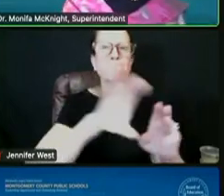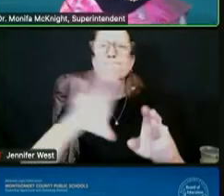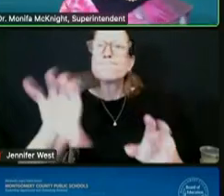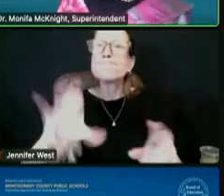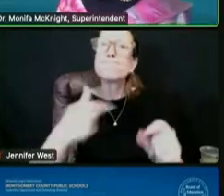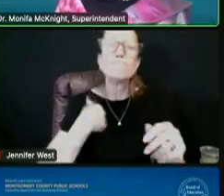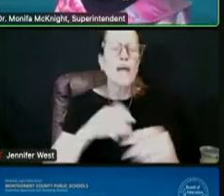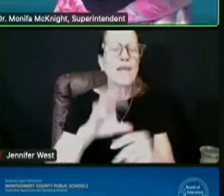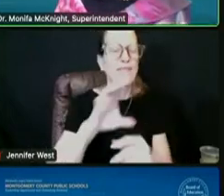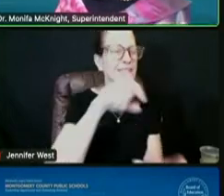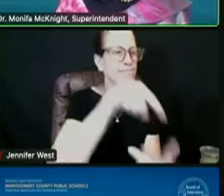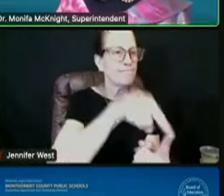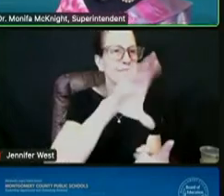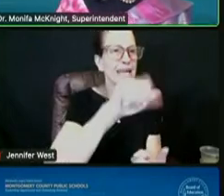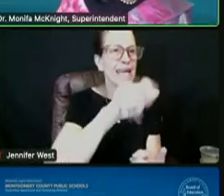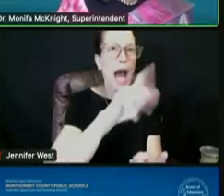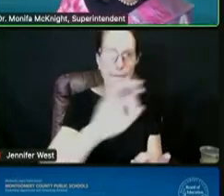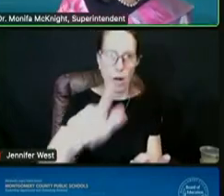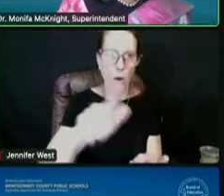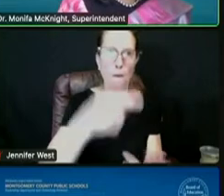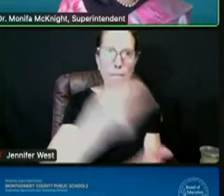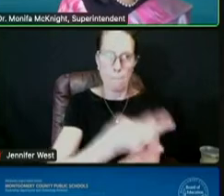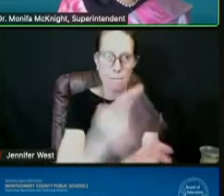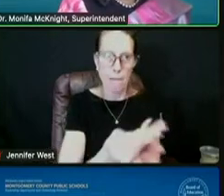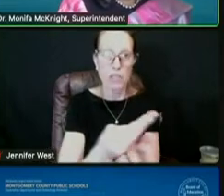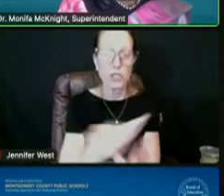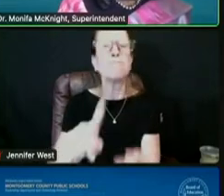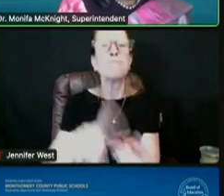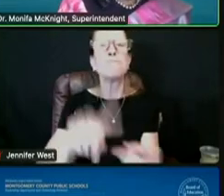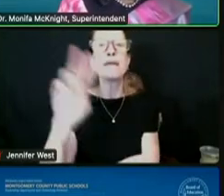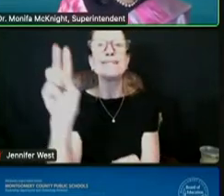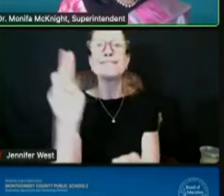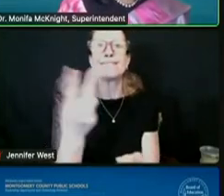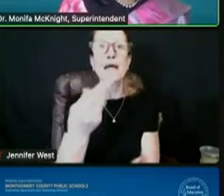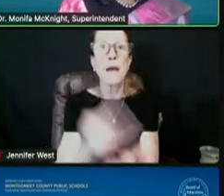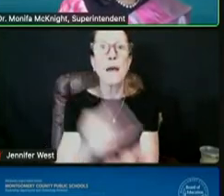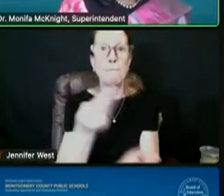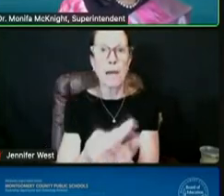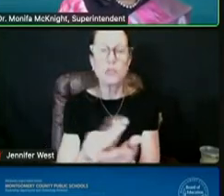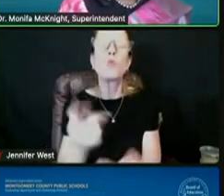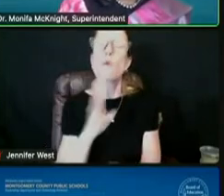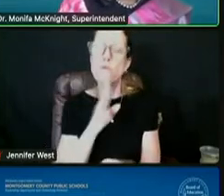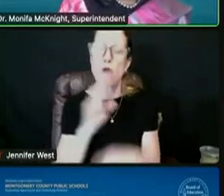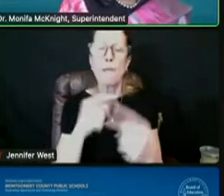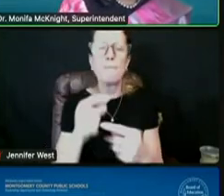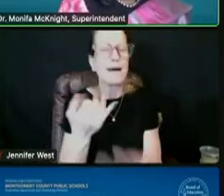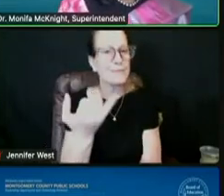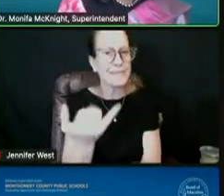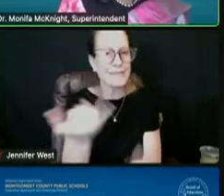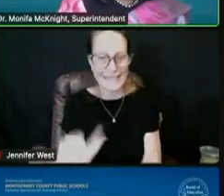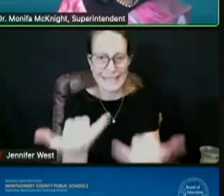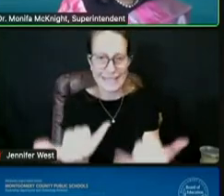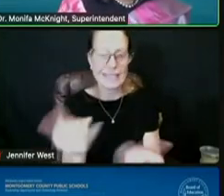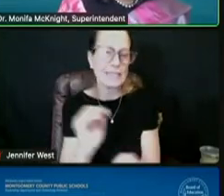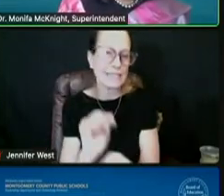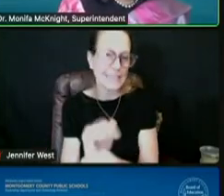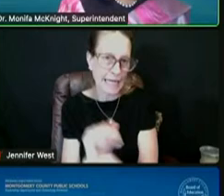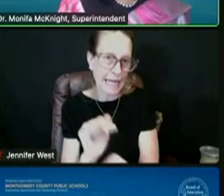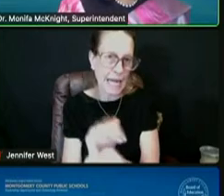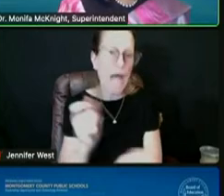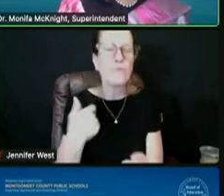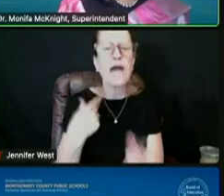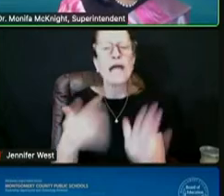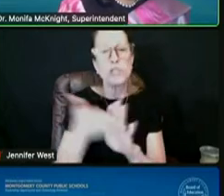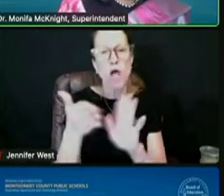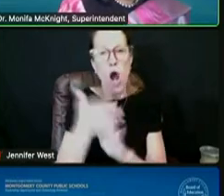that's one bucket. Now, the second budget, which I'm going to talk about tonight, is the MCPS operating budget. And that budget, I would